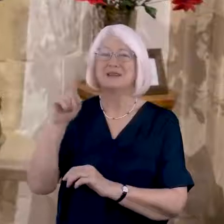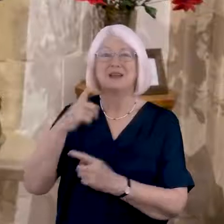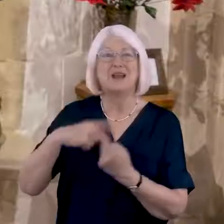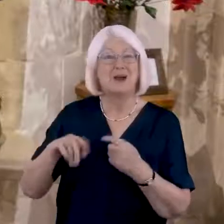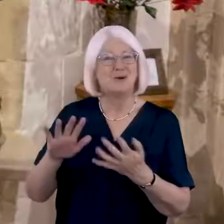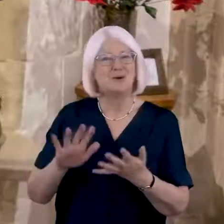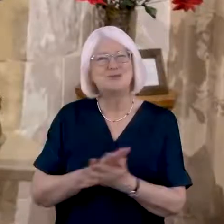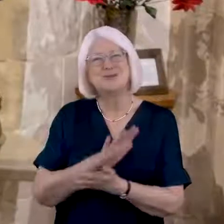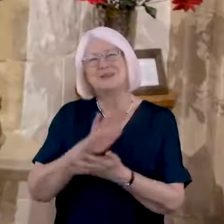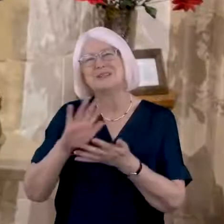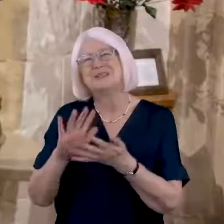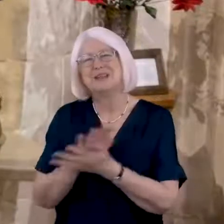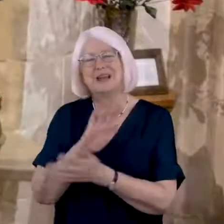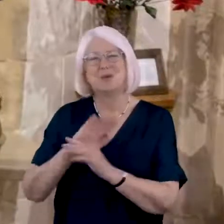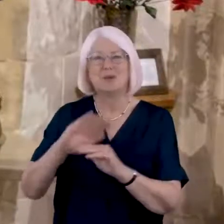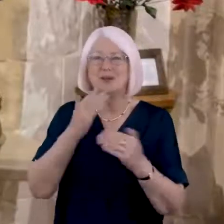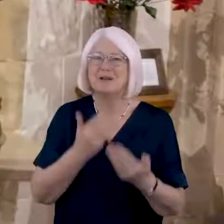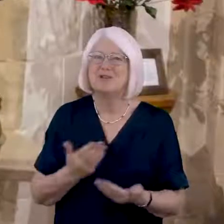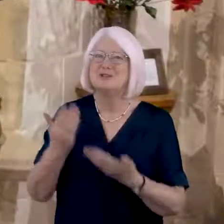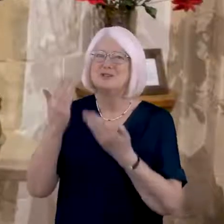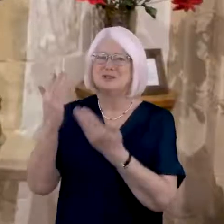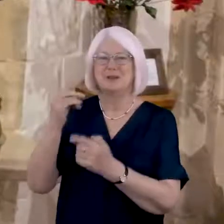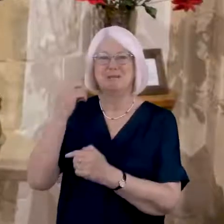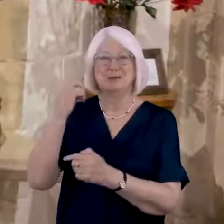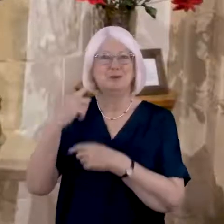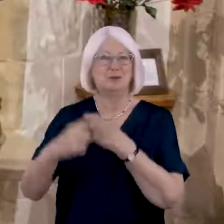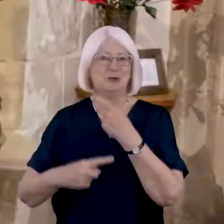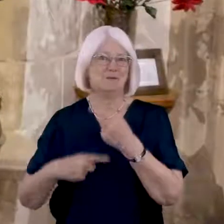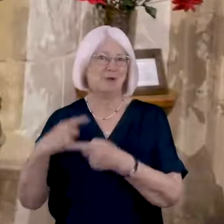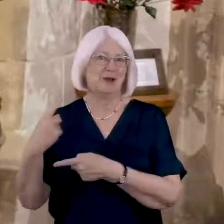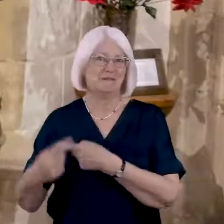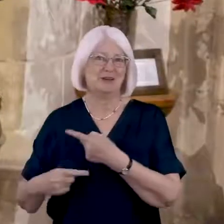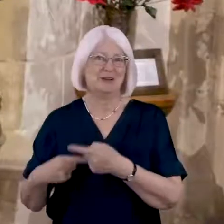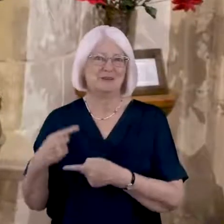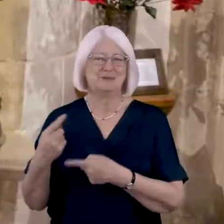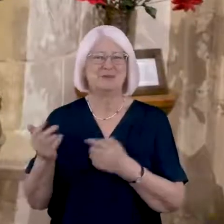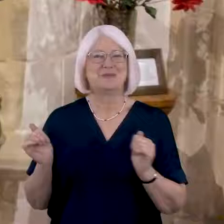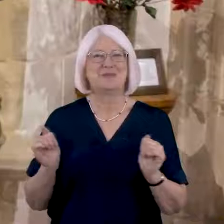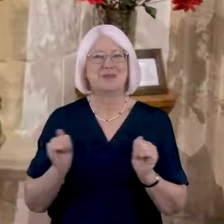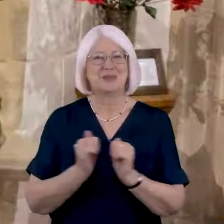our joy and delight may be to serve you now and forever.